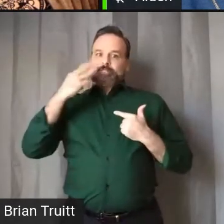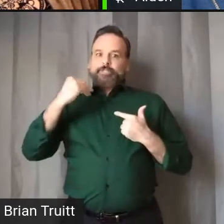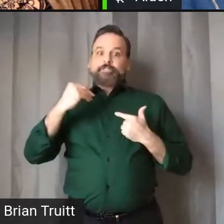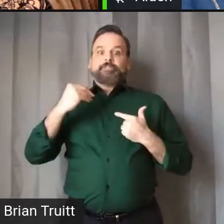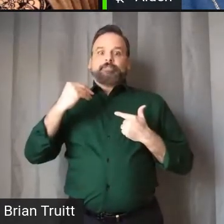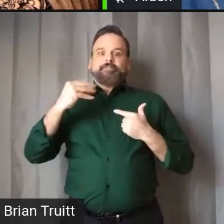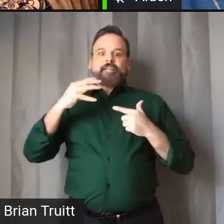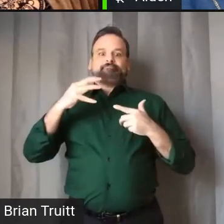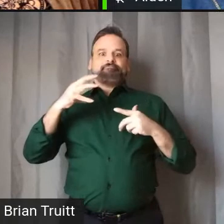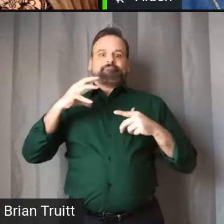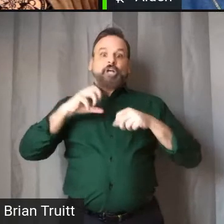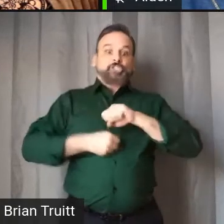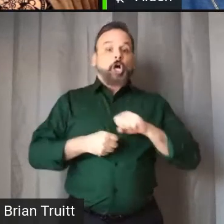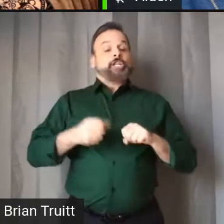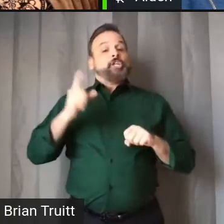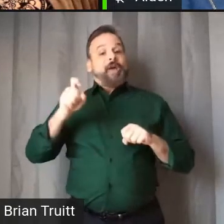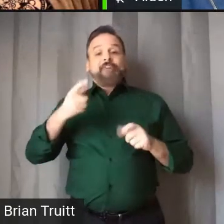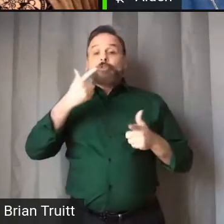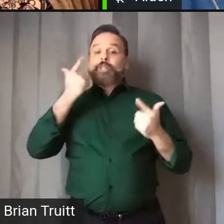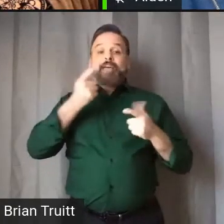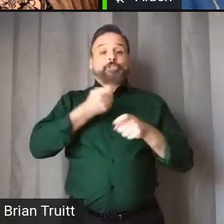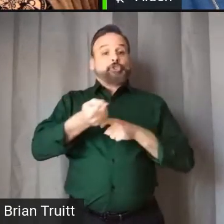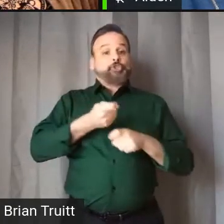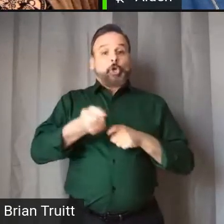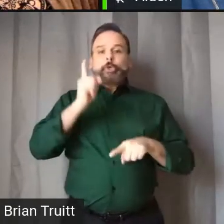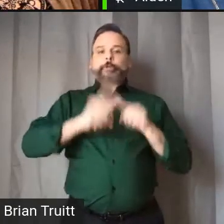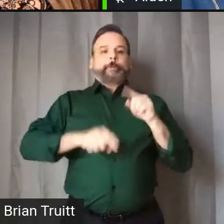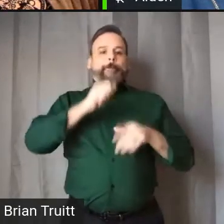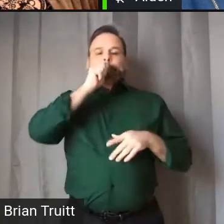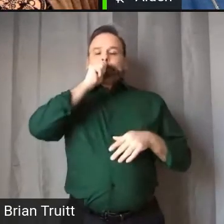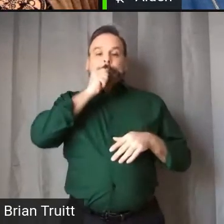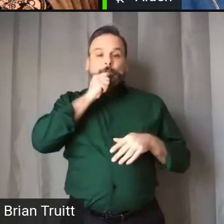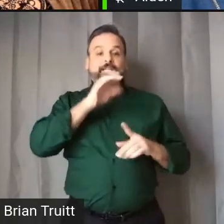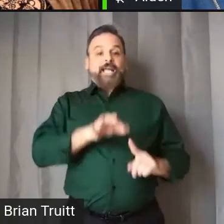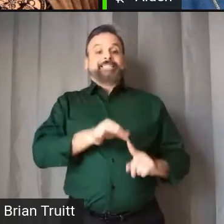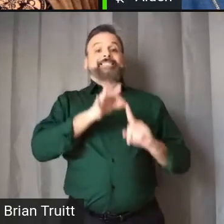you have to make jokes, or you don't get through it. Especially